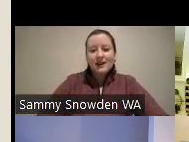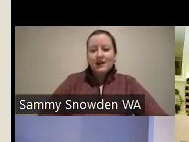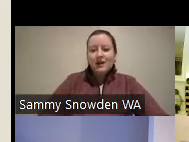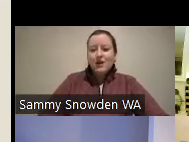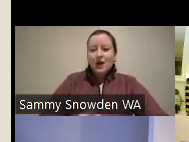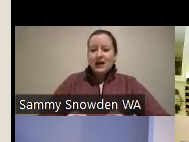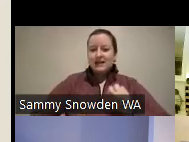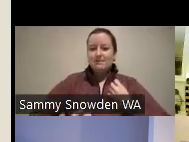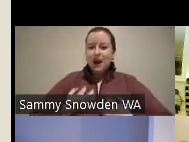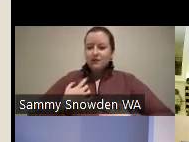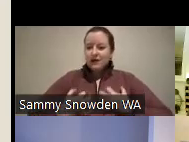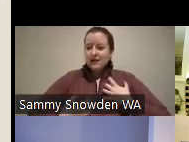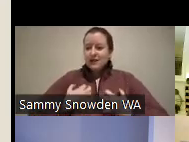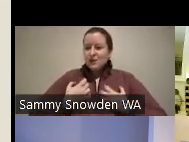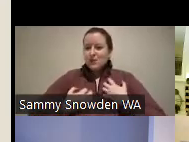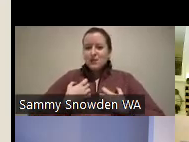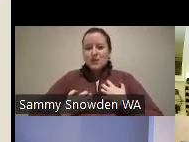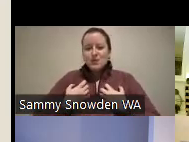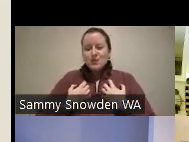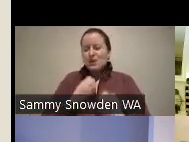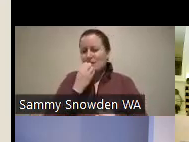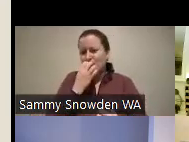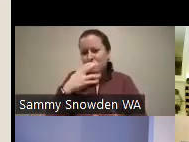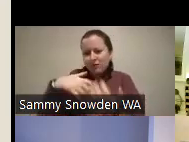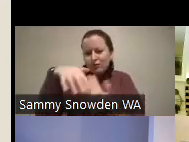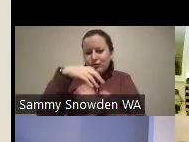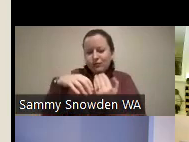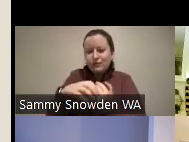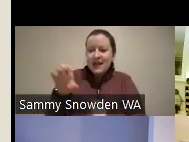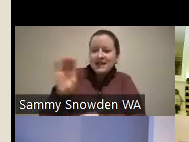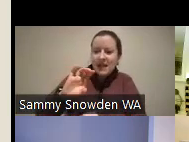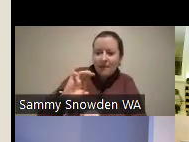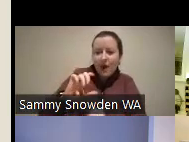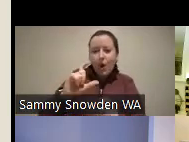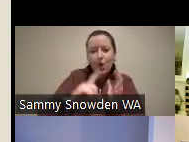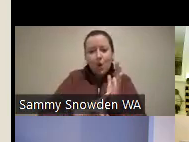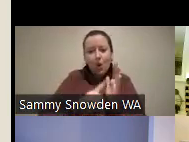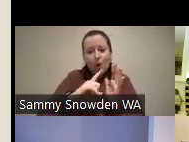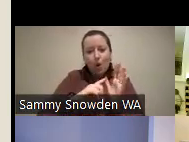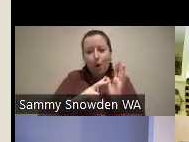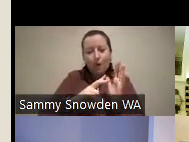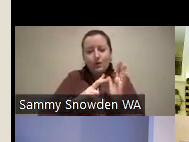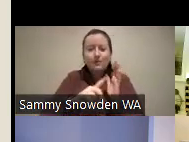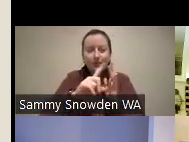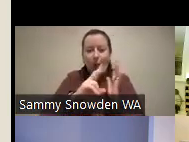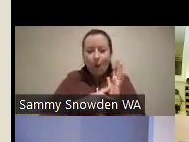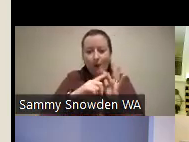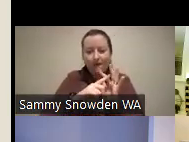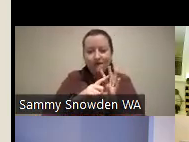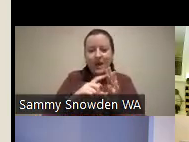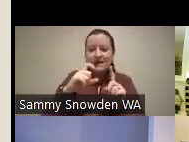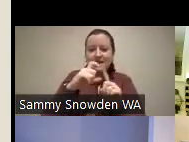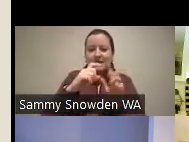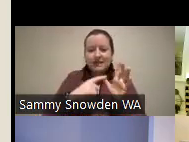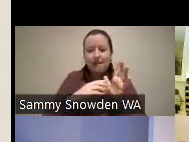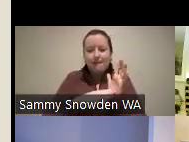Blend, it's a beautiful mix of oils. It has cinnamon, clove, damiana, ginger, vanilla,